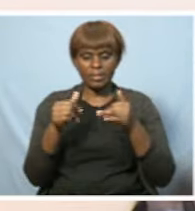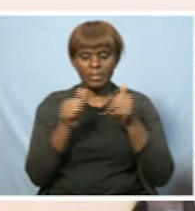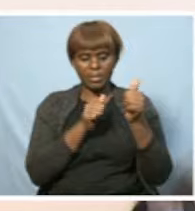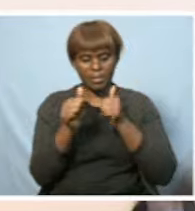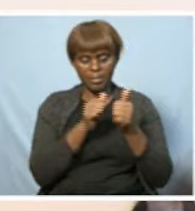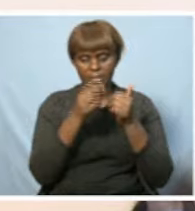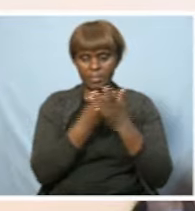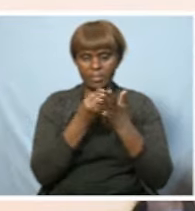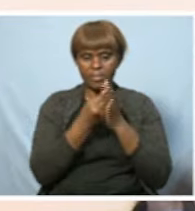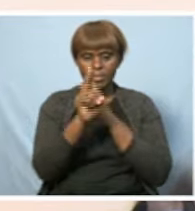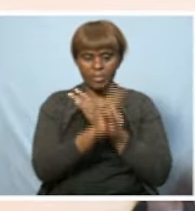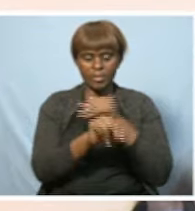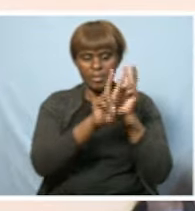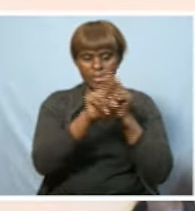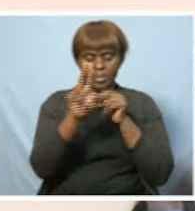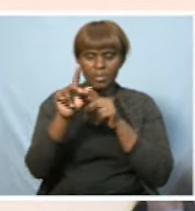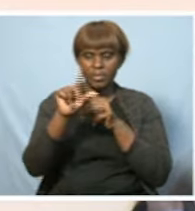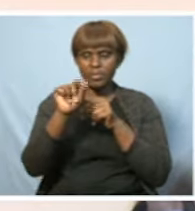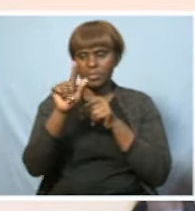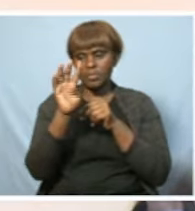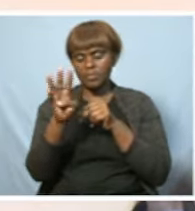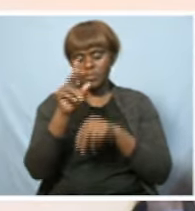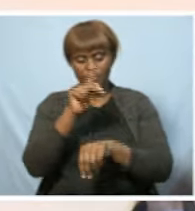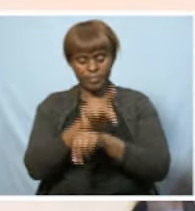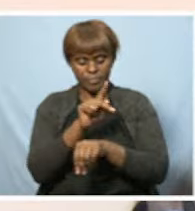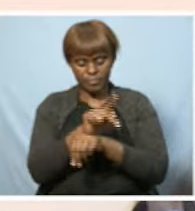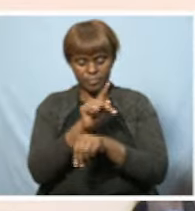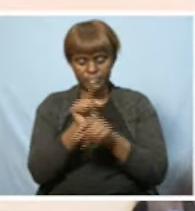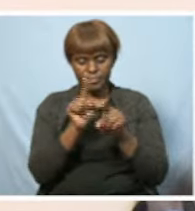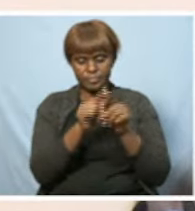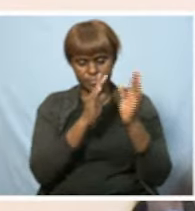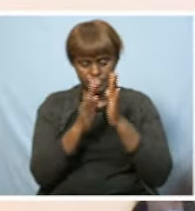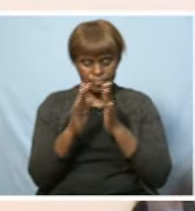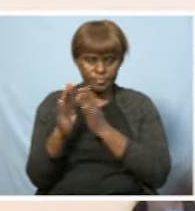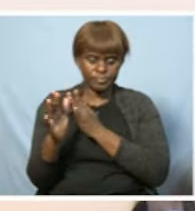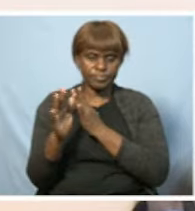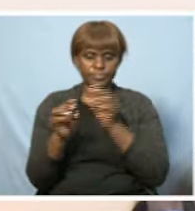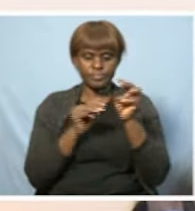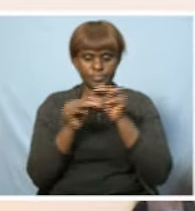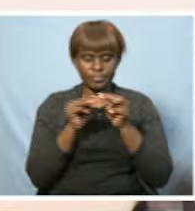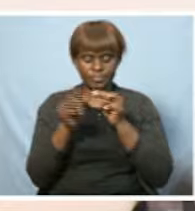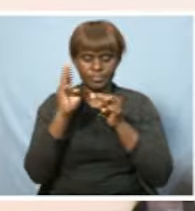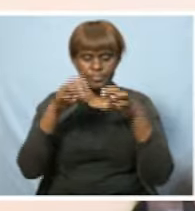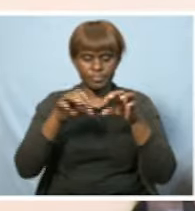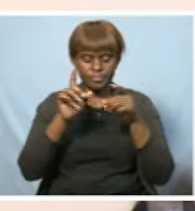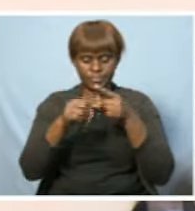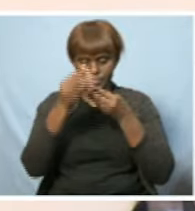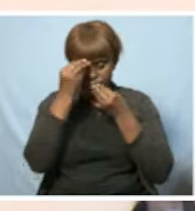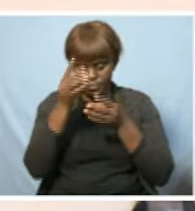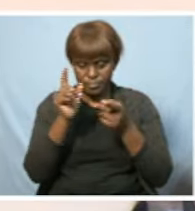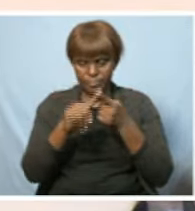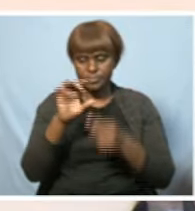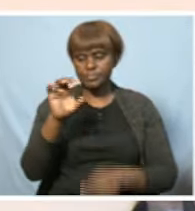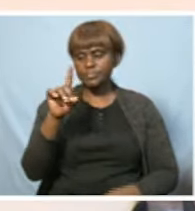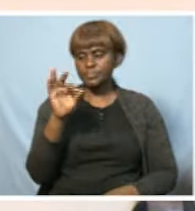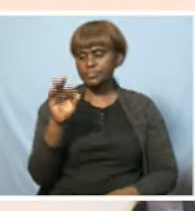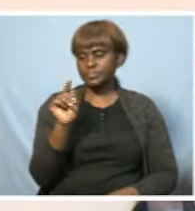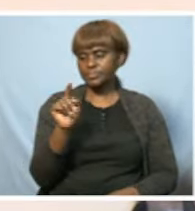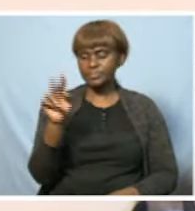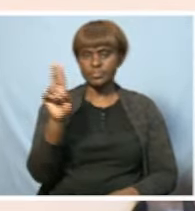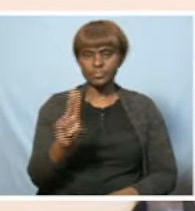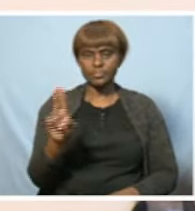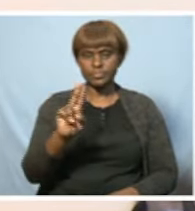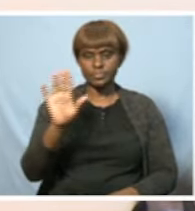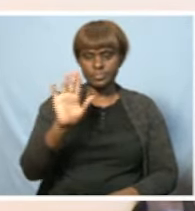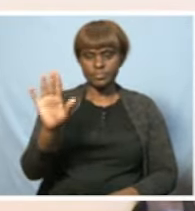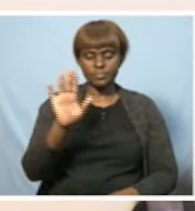fund were used to monitor 2024 projects. The remedial measure, management will continue to adhere to CDF guidelines on the utilization